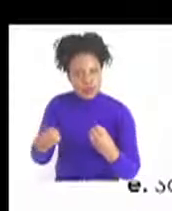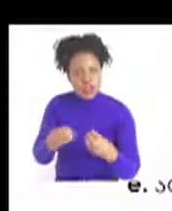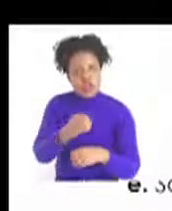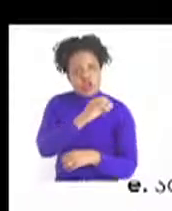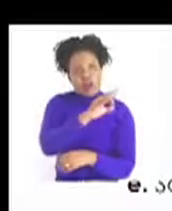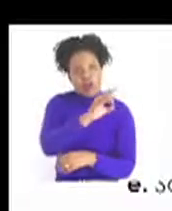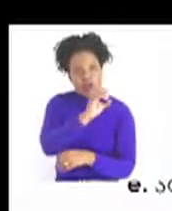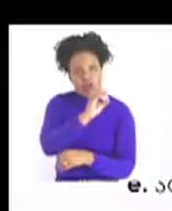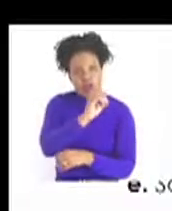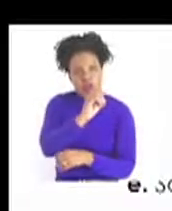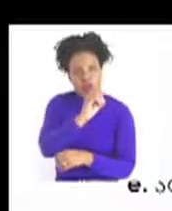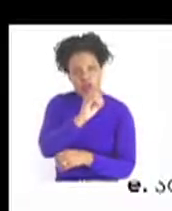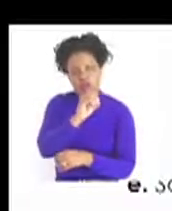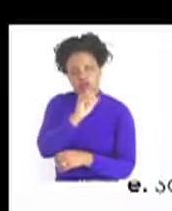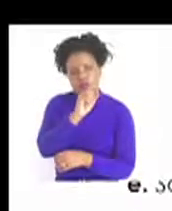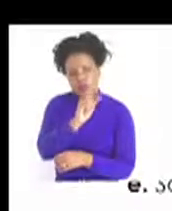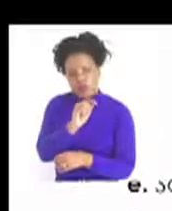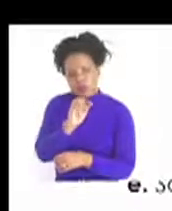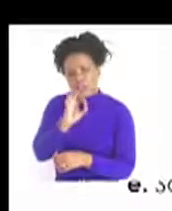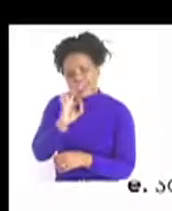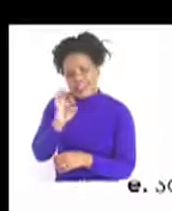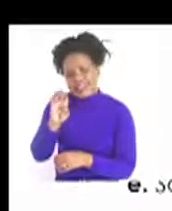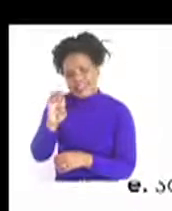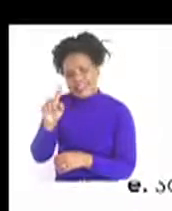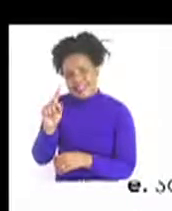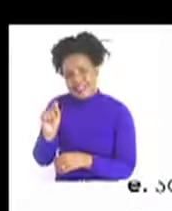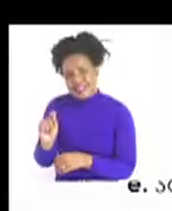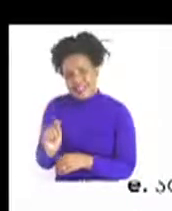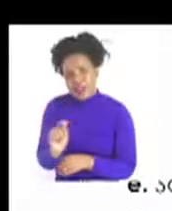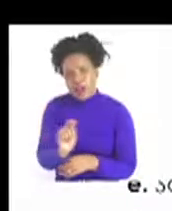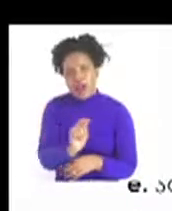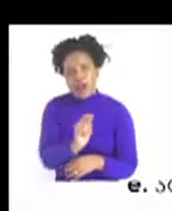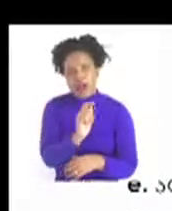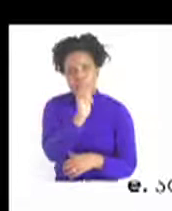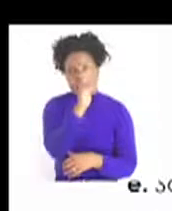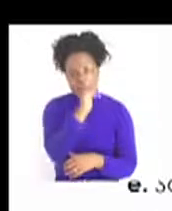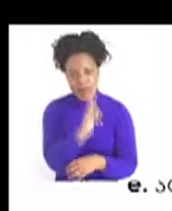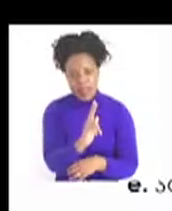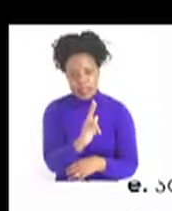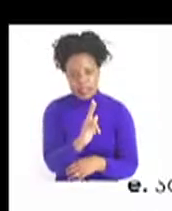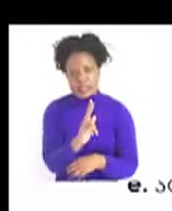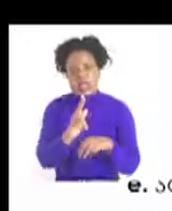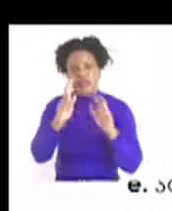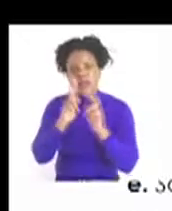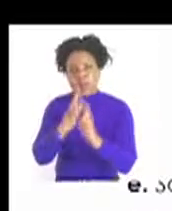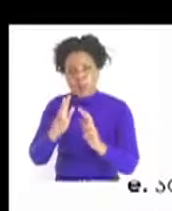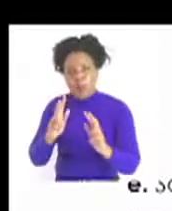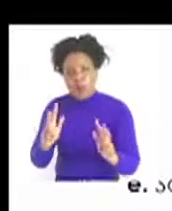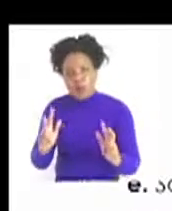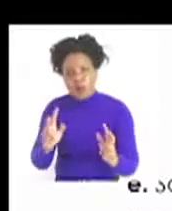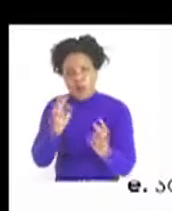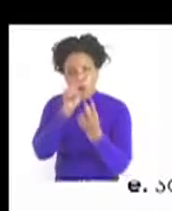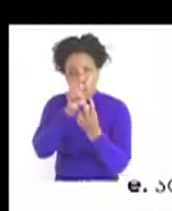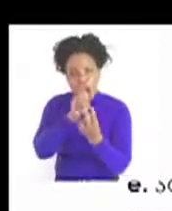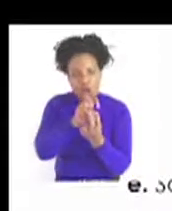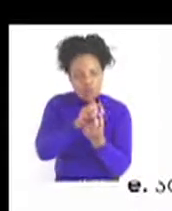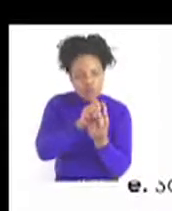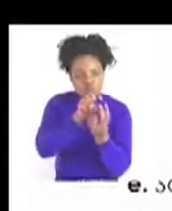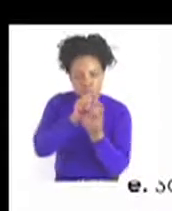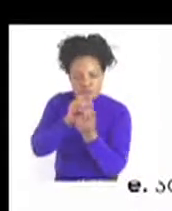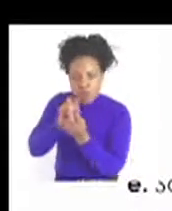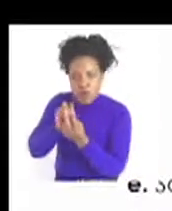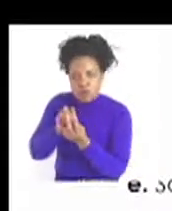person, two people. Mouse, mice. One goose,